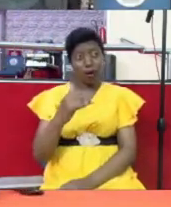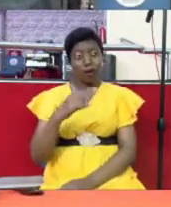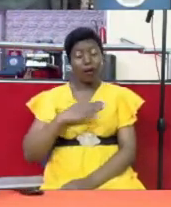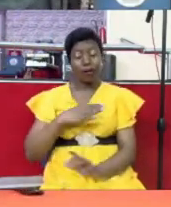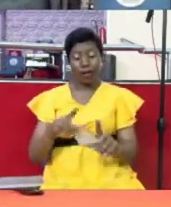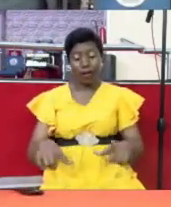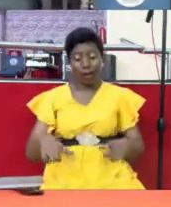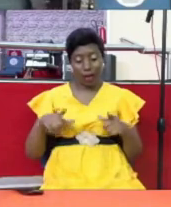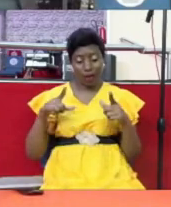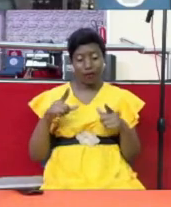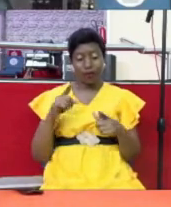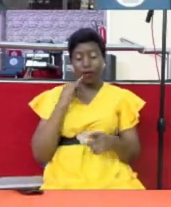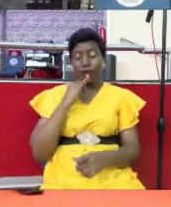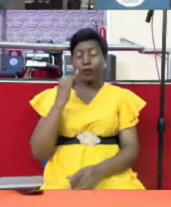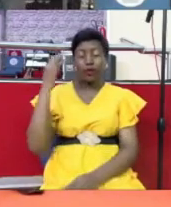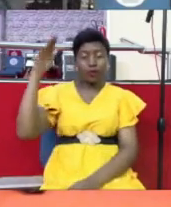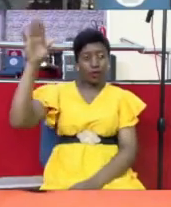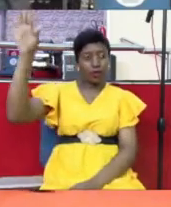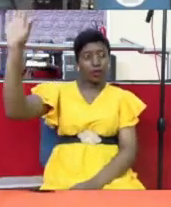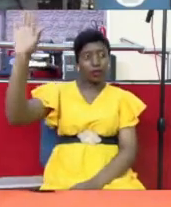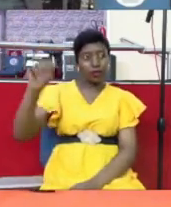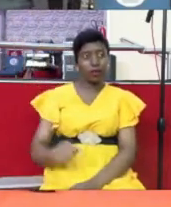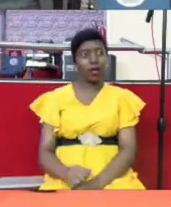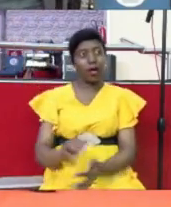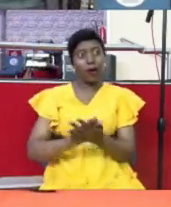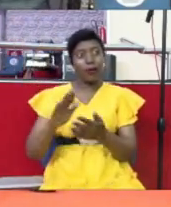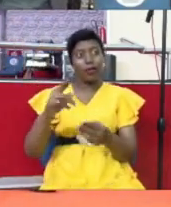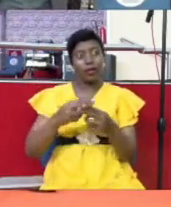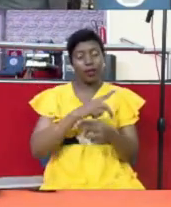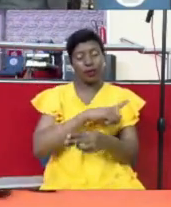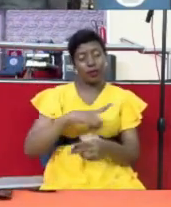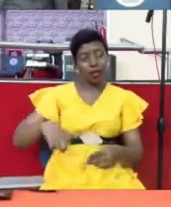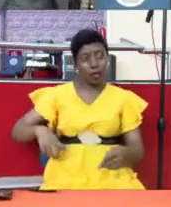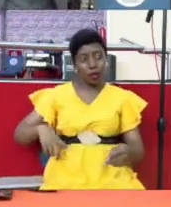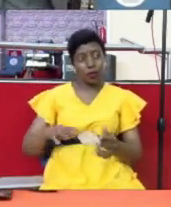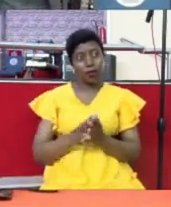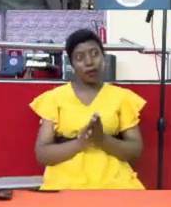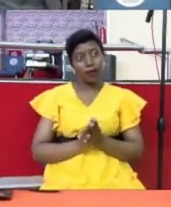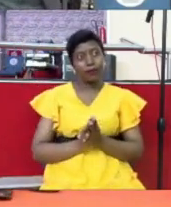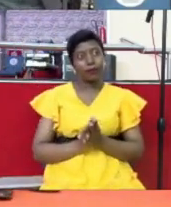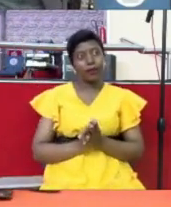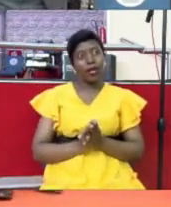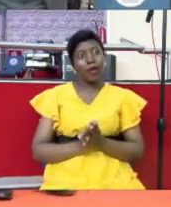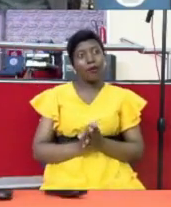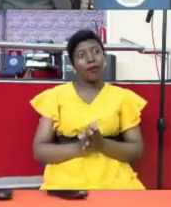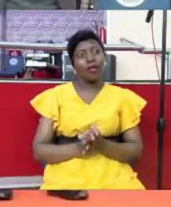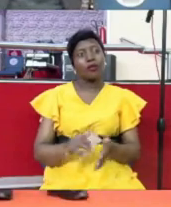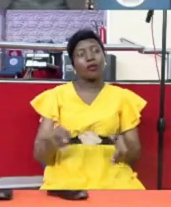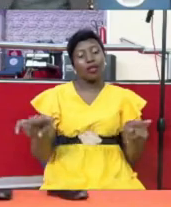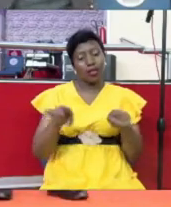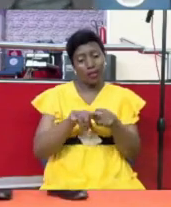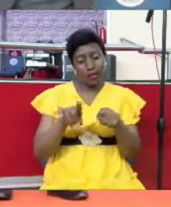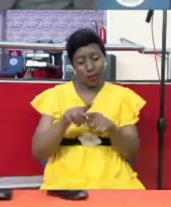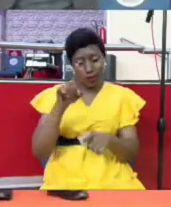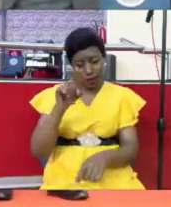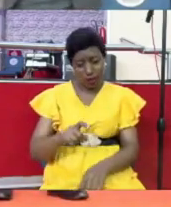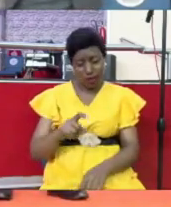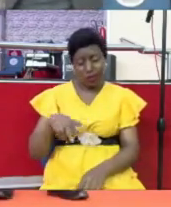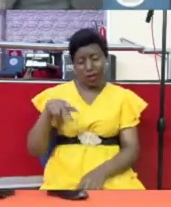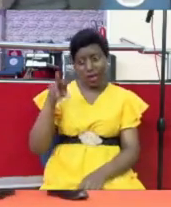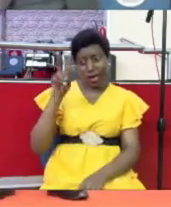to you. Sababu maisha yangu ni yako. Praise the name of the Lord. Jina la Bwana lisifiwe. That should be the attitude we have when giving